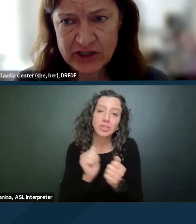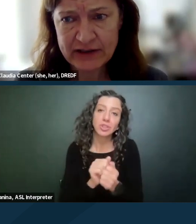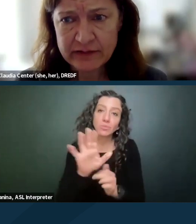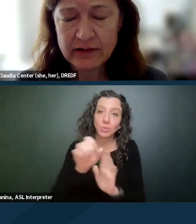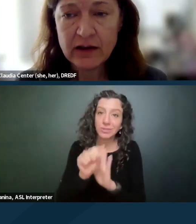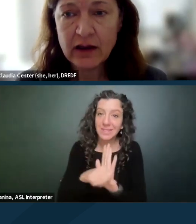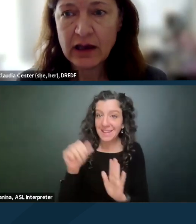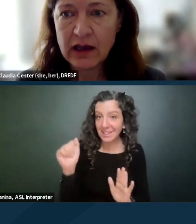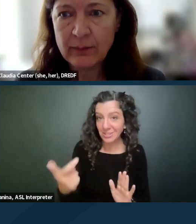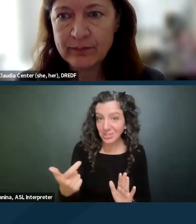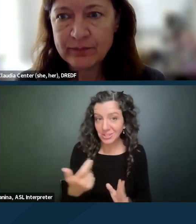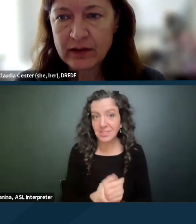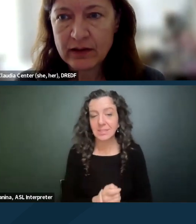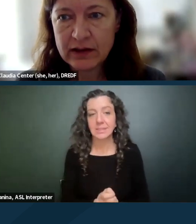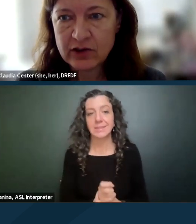state AGs,